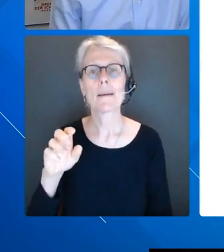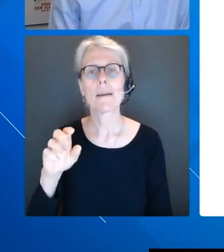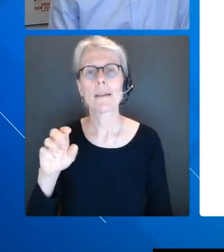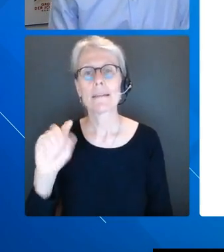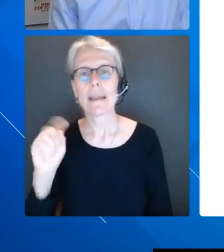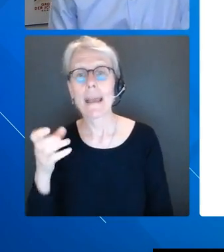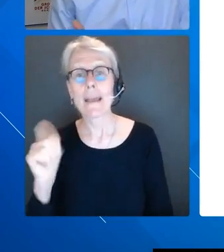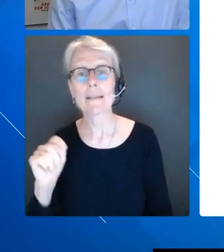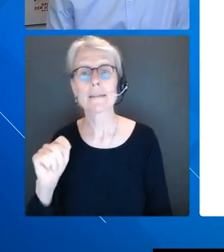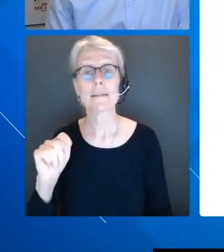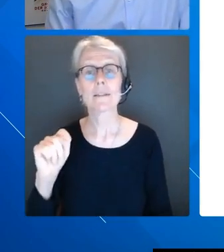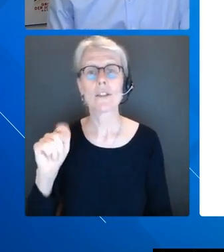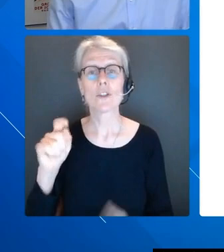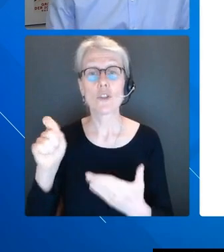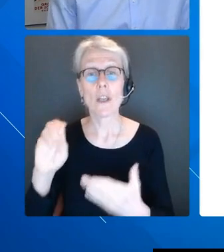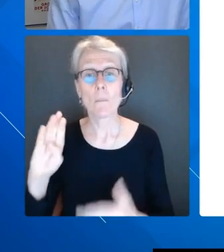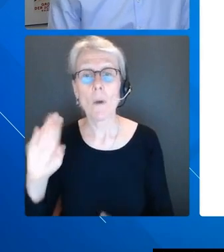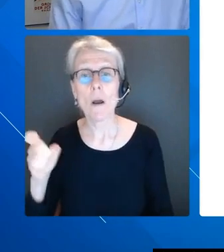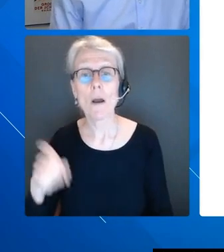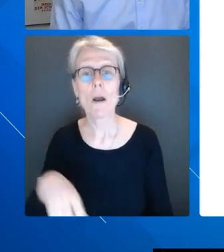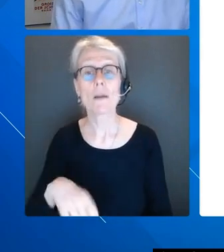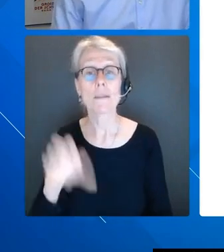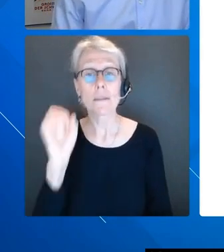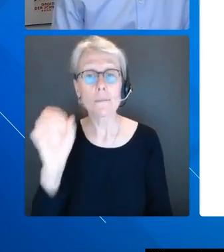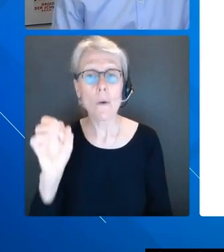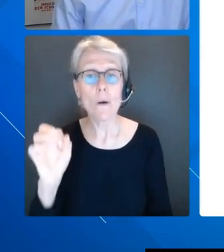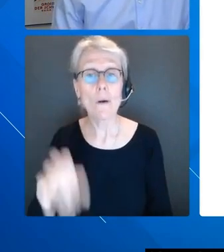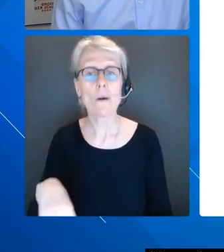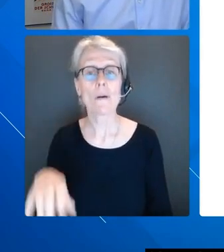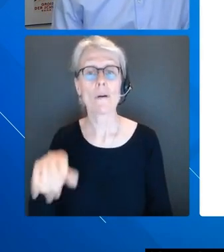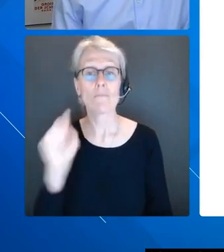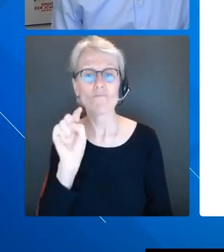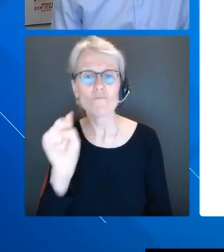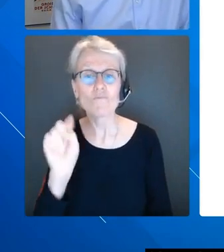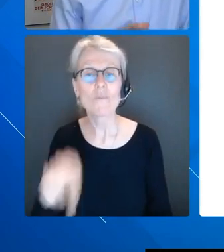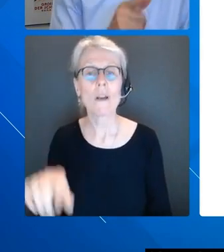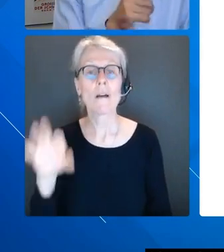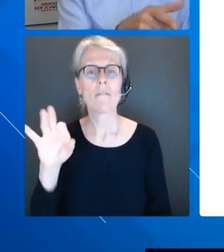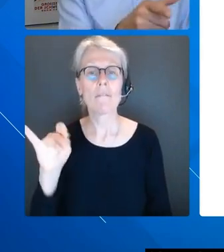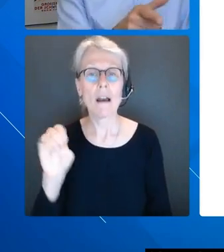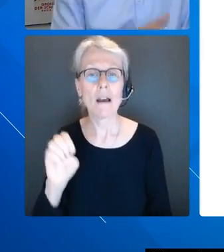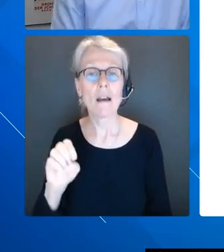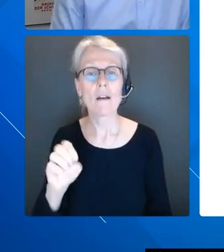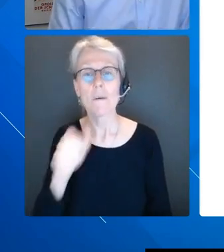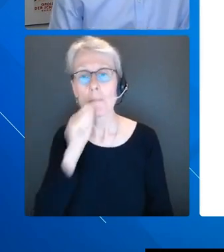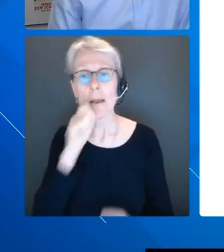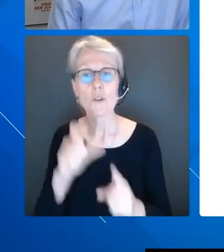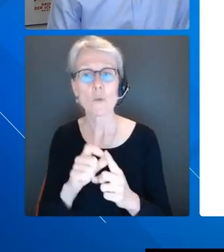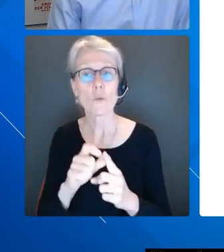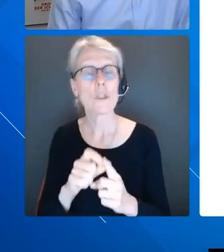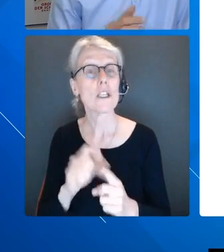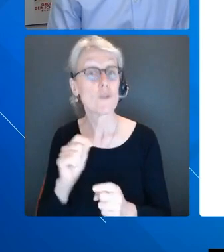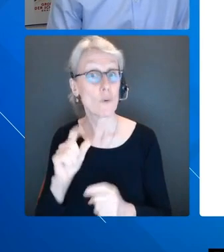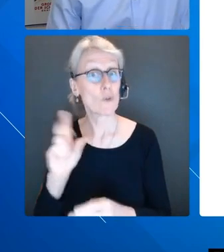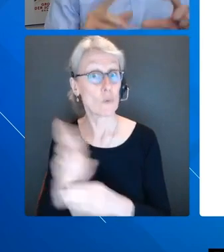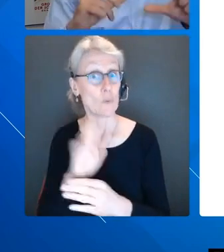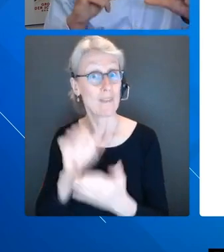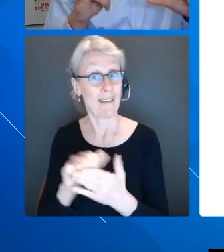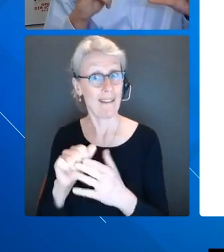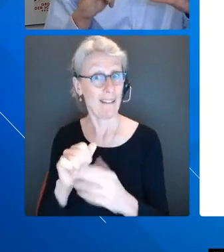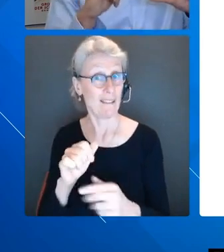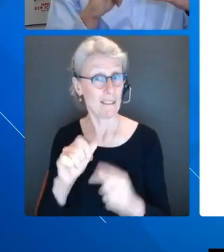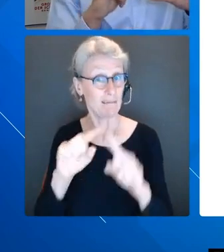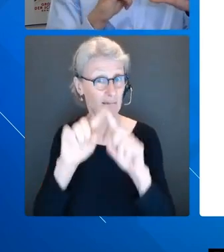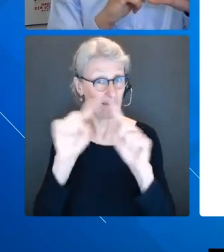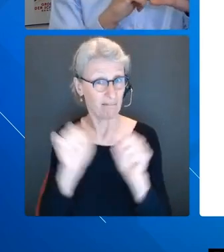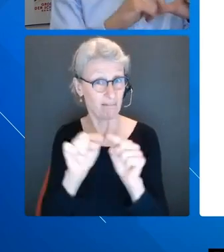box. Again, not so much for planners, but you software engineers. So if you're creating a radio button, do the input type equals radio. By default, it